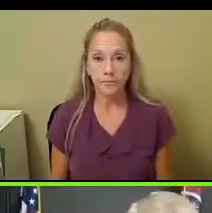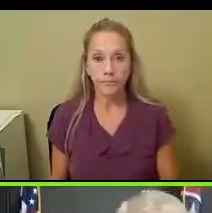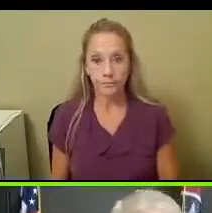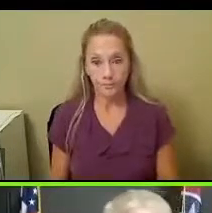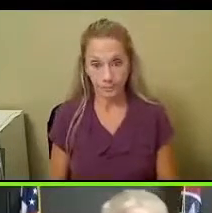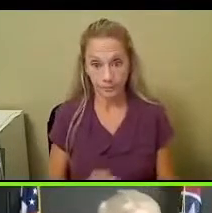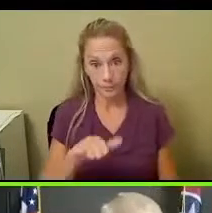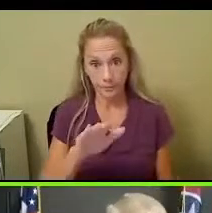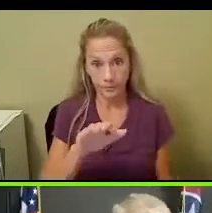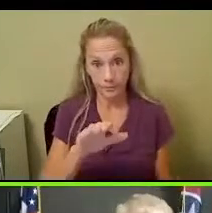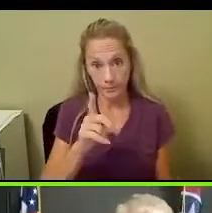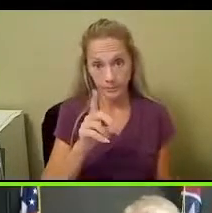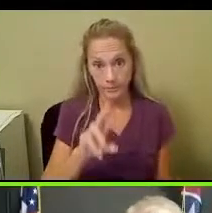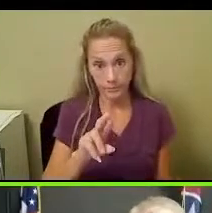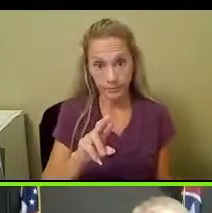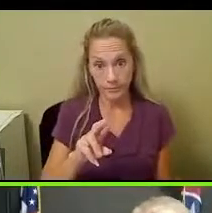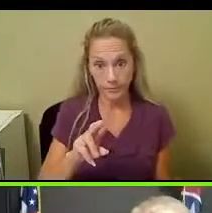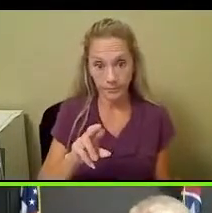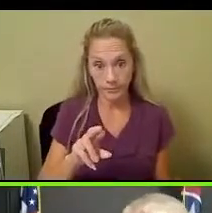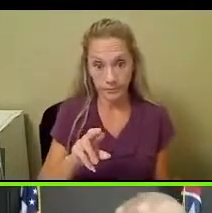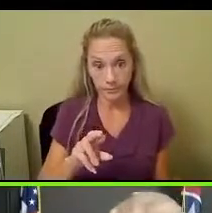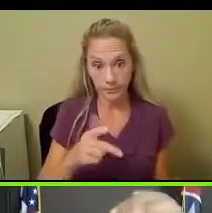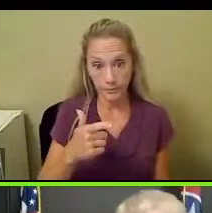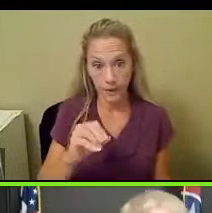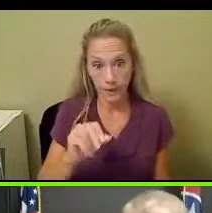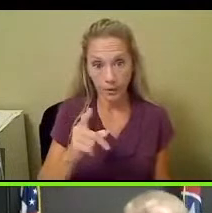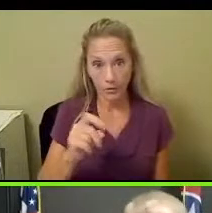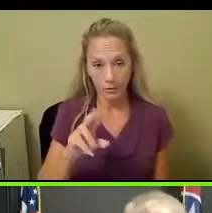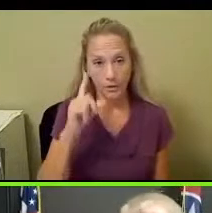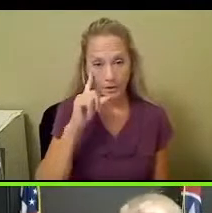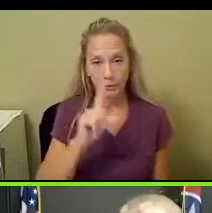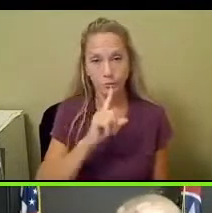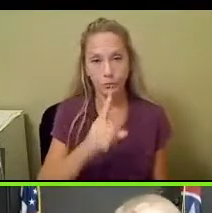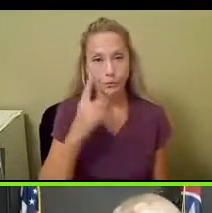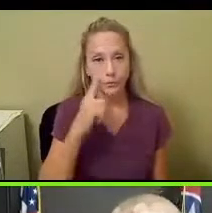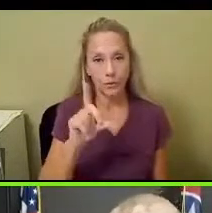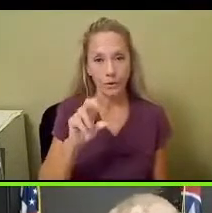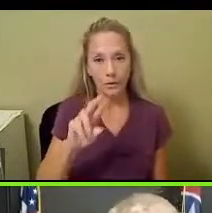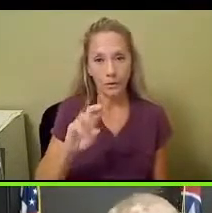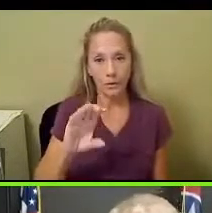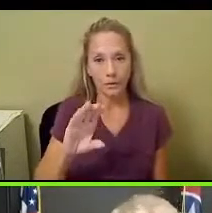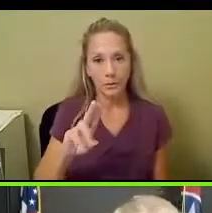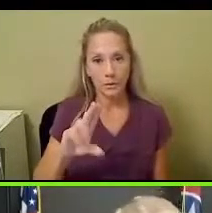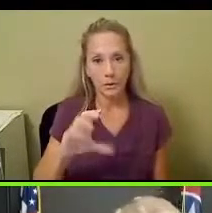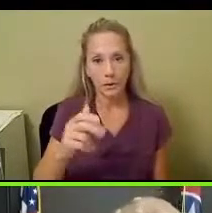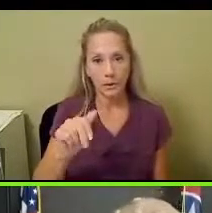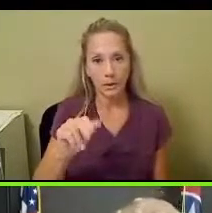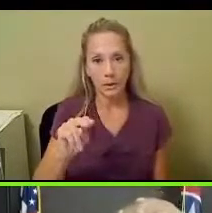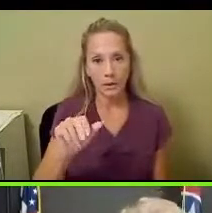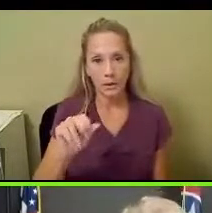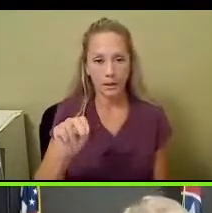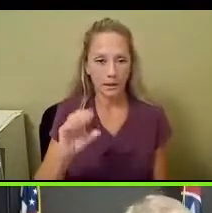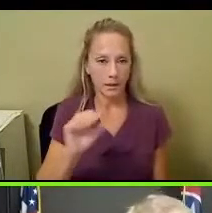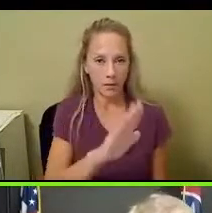Dr. Gosha, I think it's also true of Dr. Buchanan and her staff.